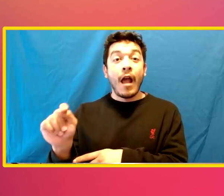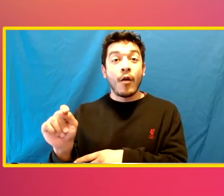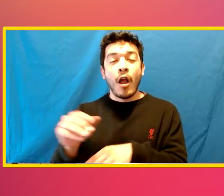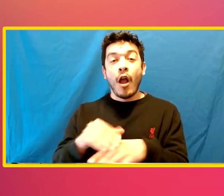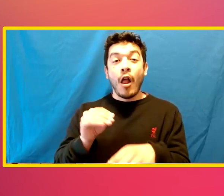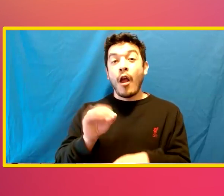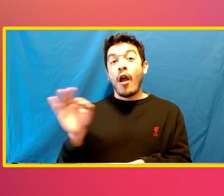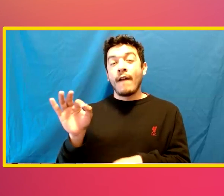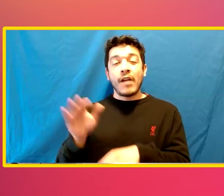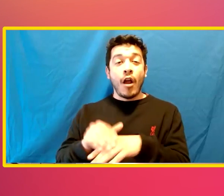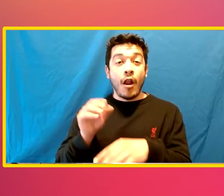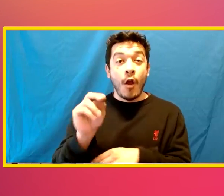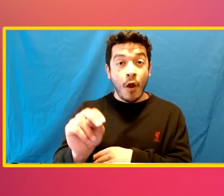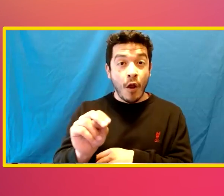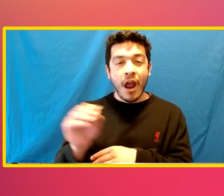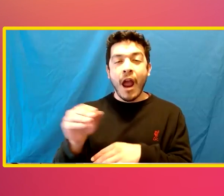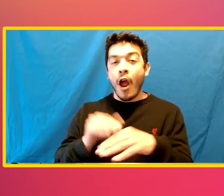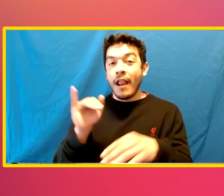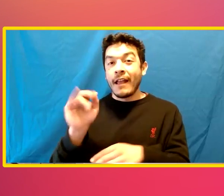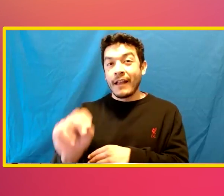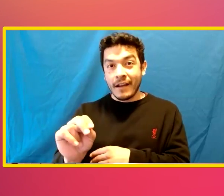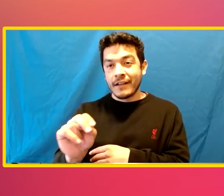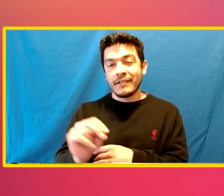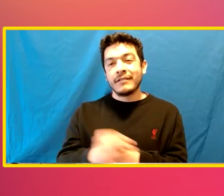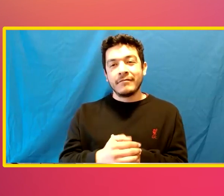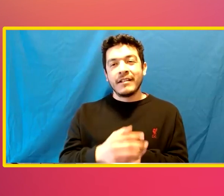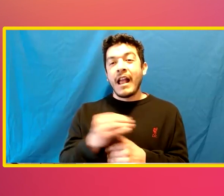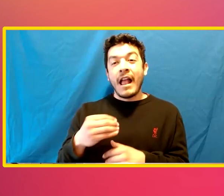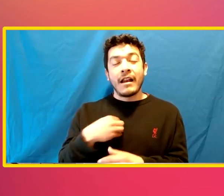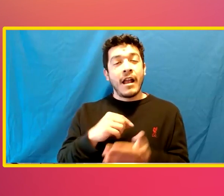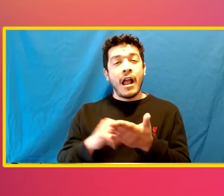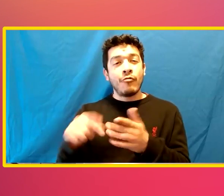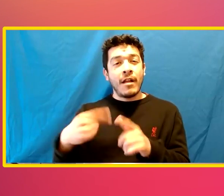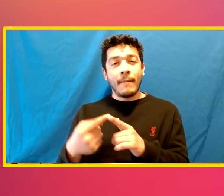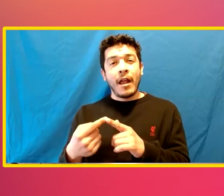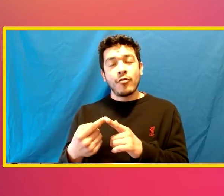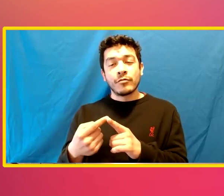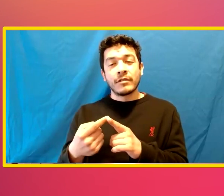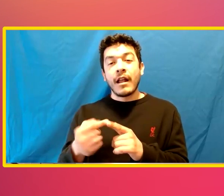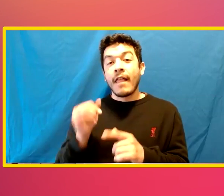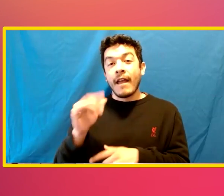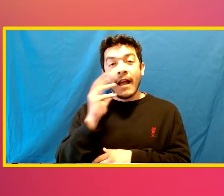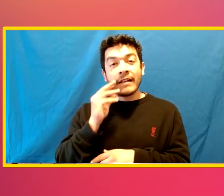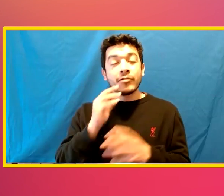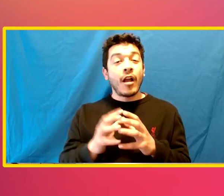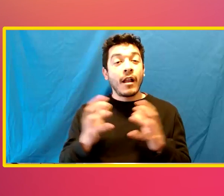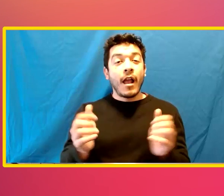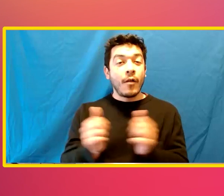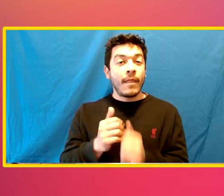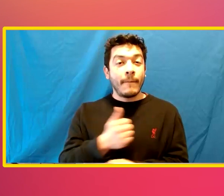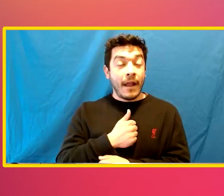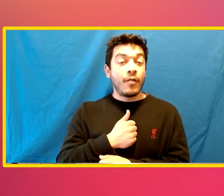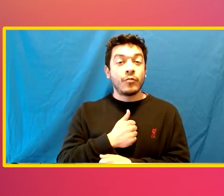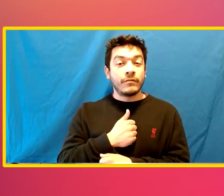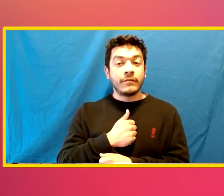off, calling on, and calling in. And I write about this experience a lot with my